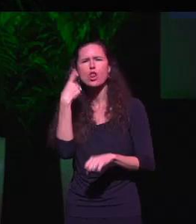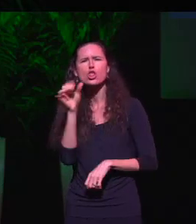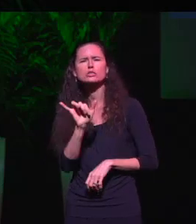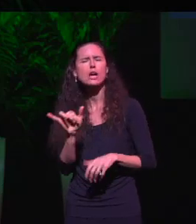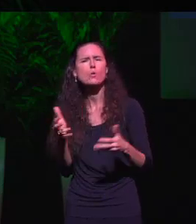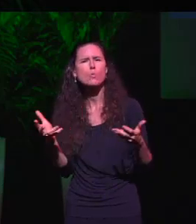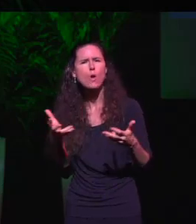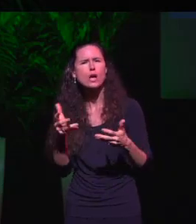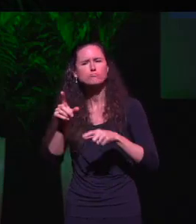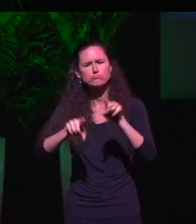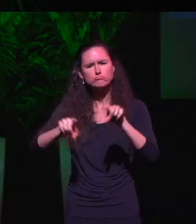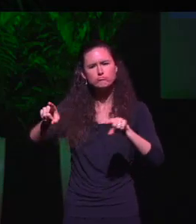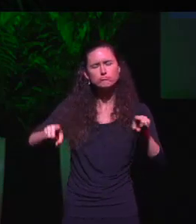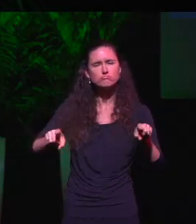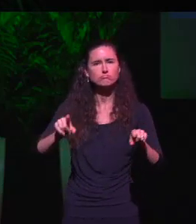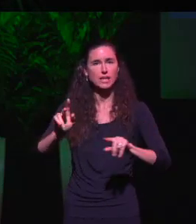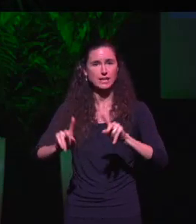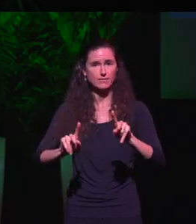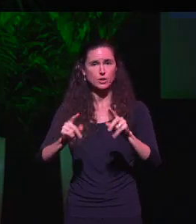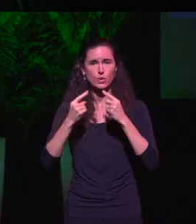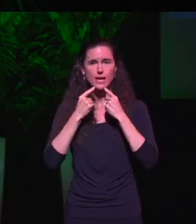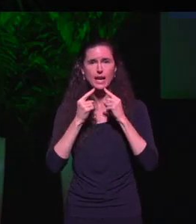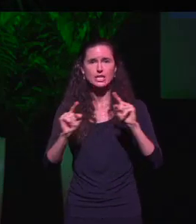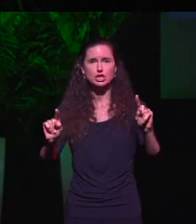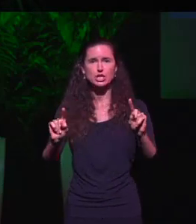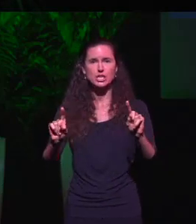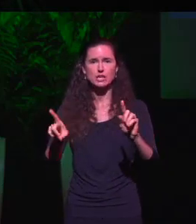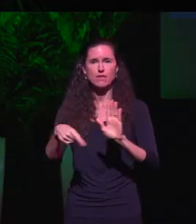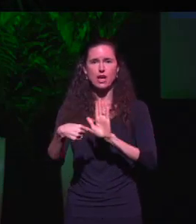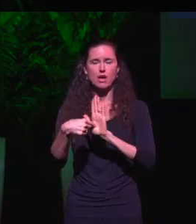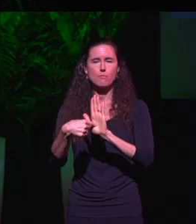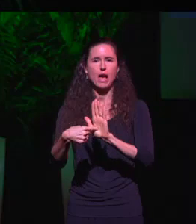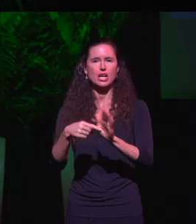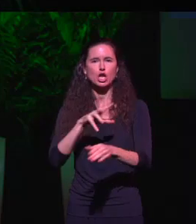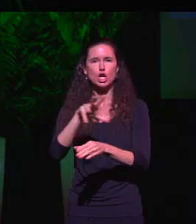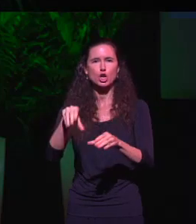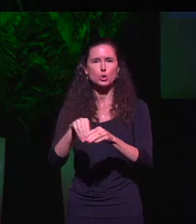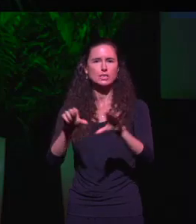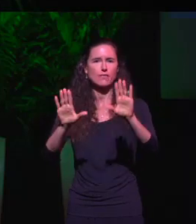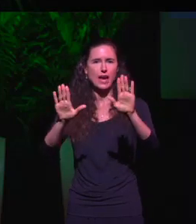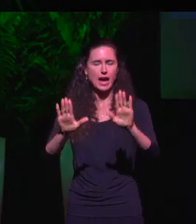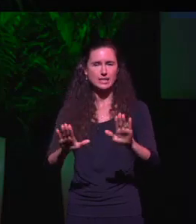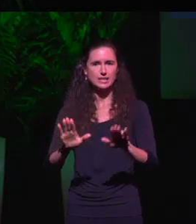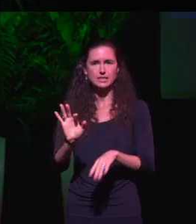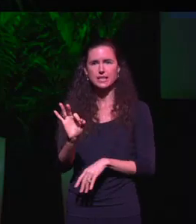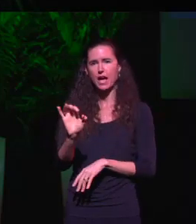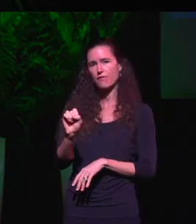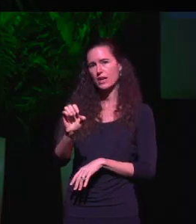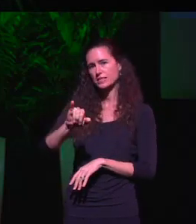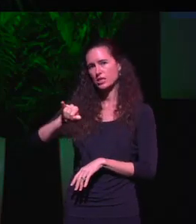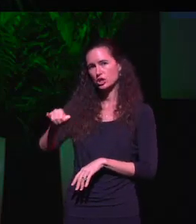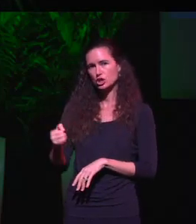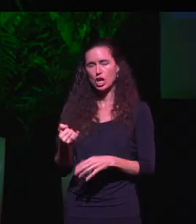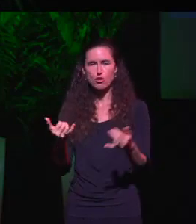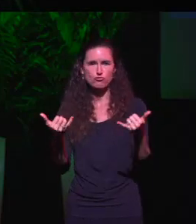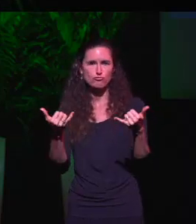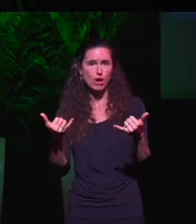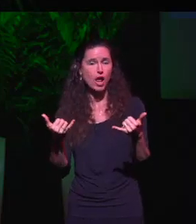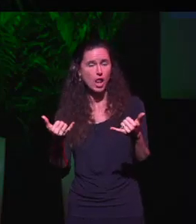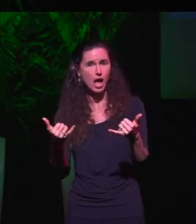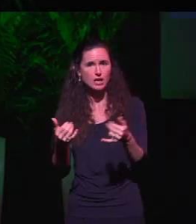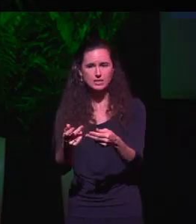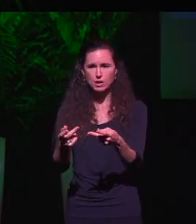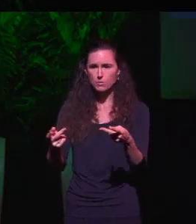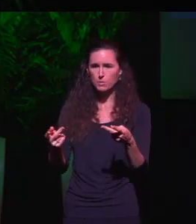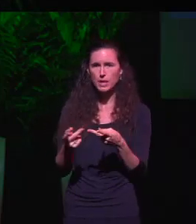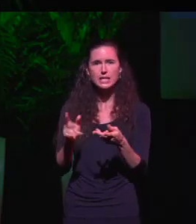varying individuals and achieve and model inclusive excellence. FSCJ is positioned to be the place